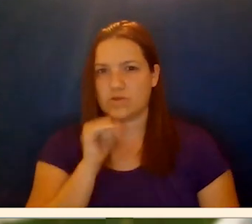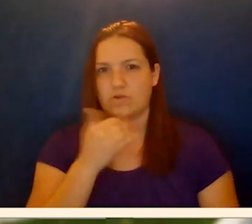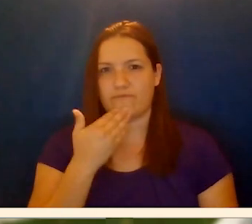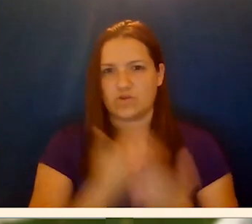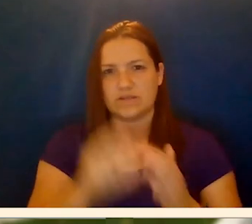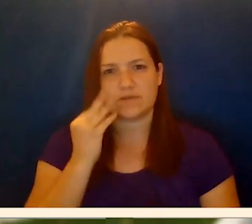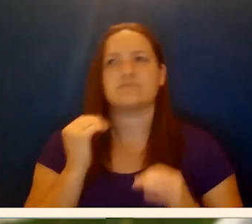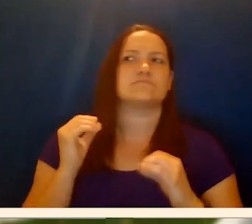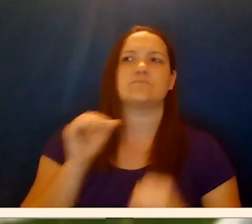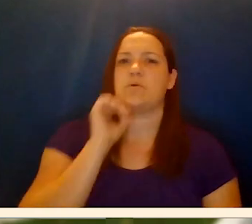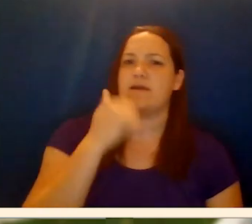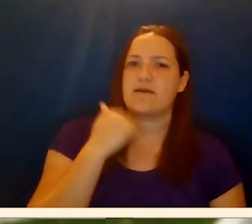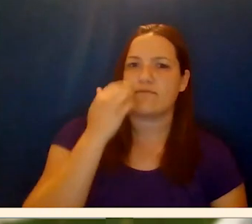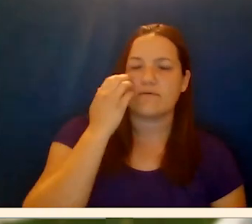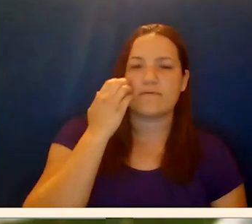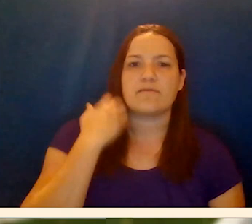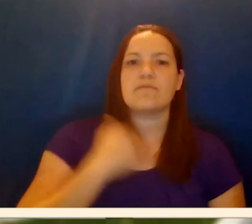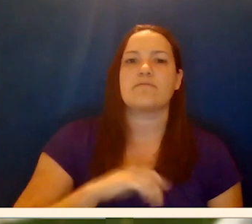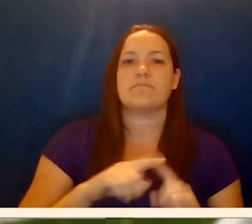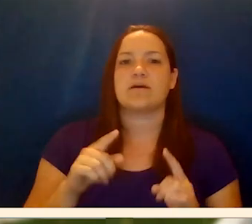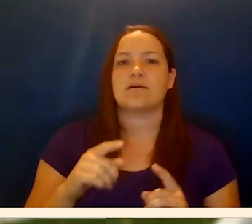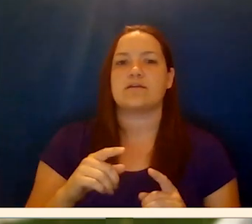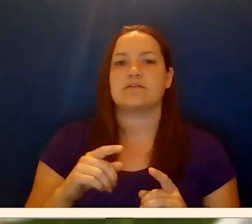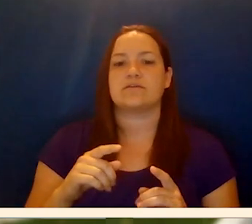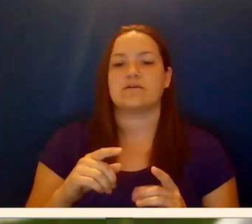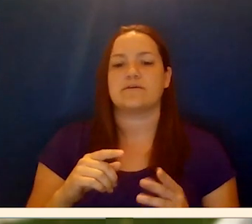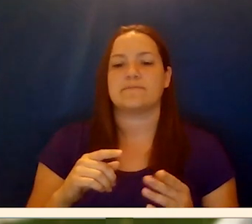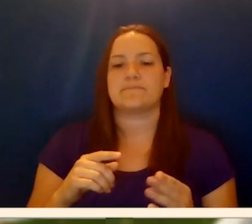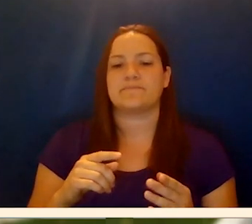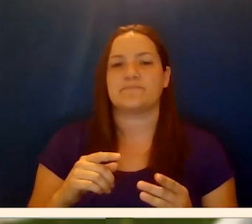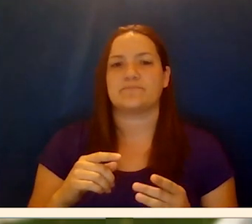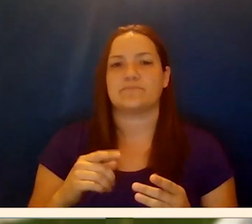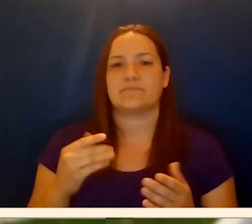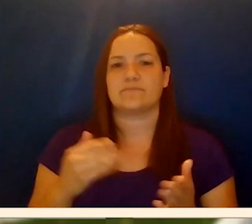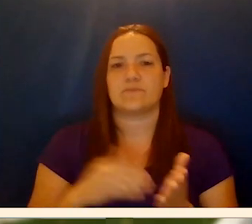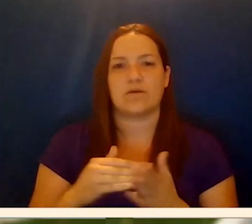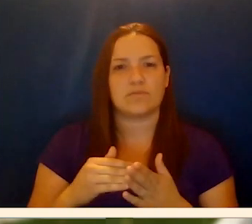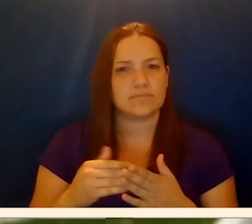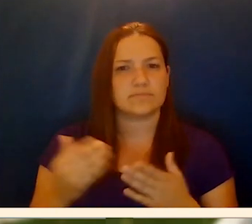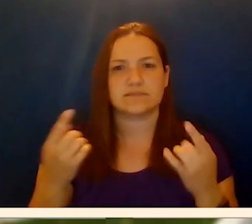and unfortunately, it seems like it's too common of occurrence.